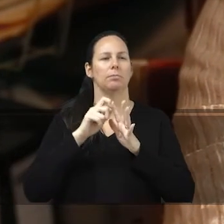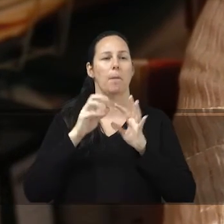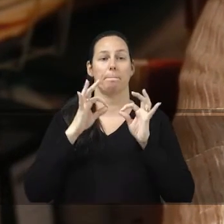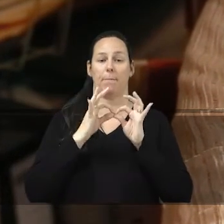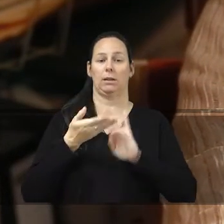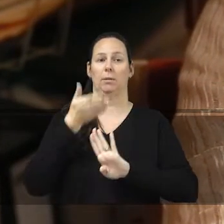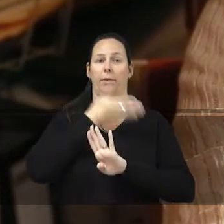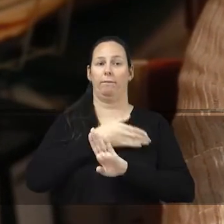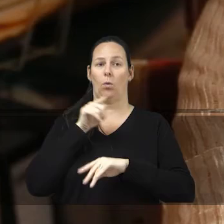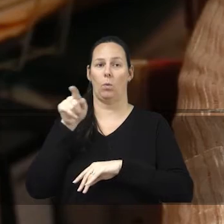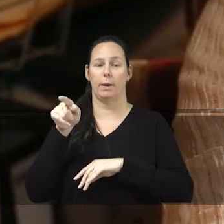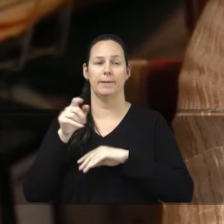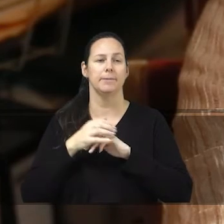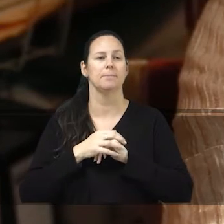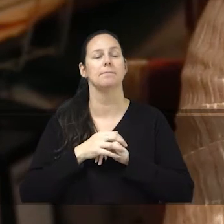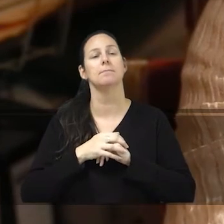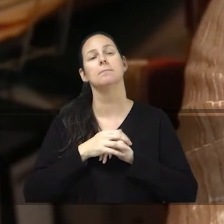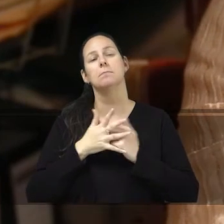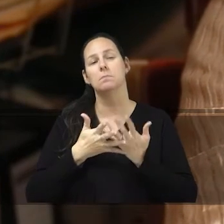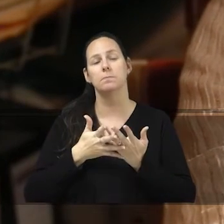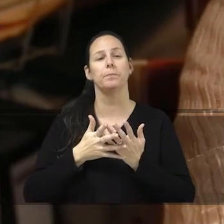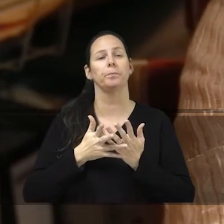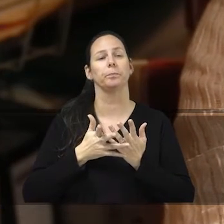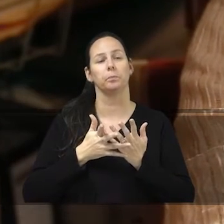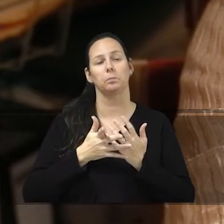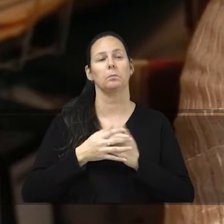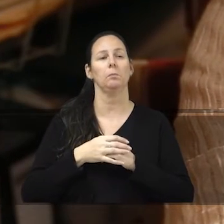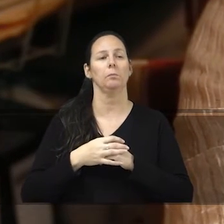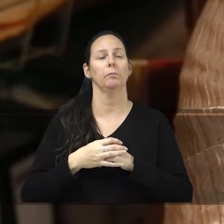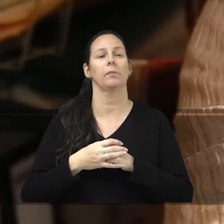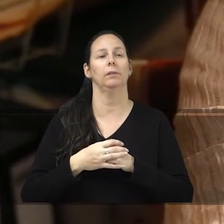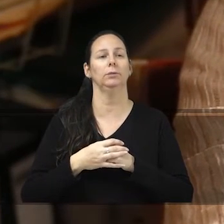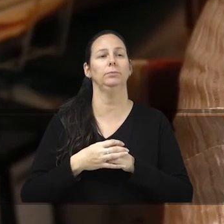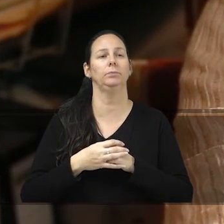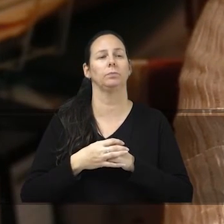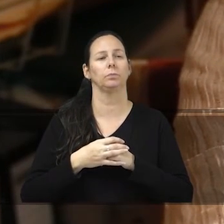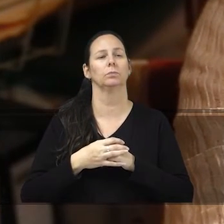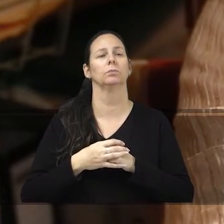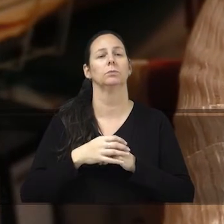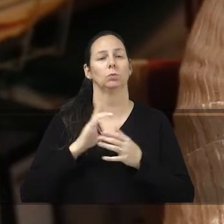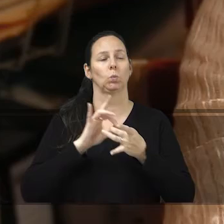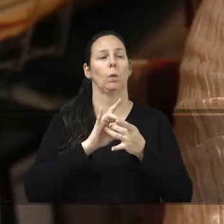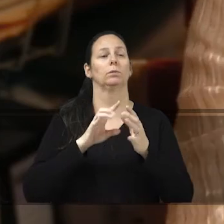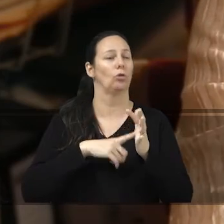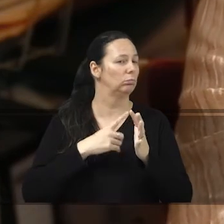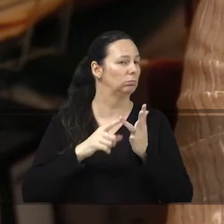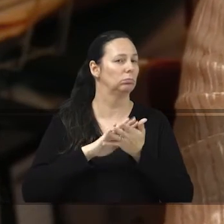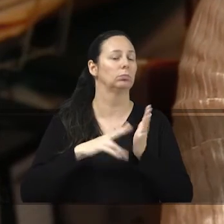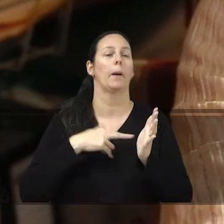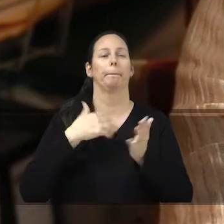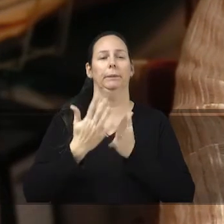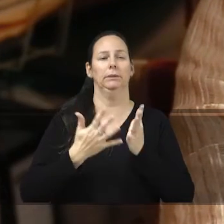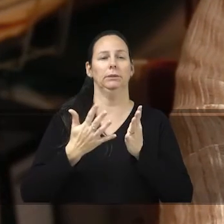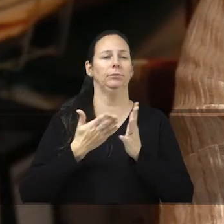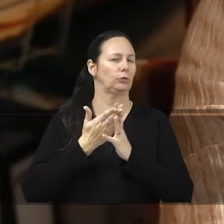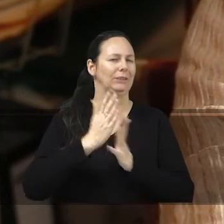again, we know that Pope Francis and Pope Benedict were before him, and John Paul. They've